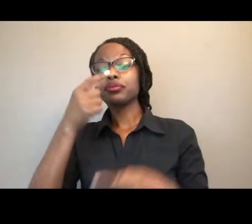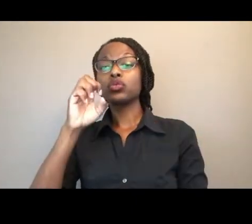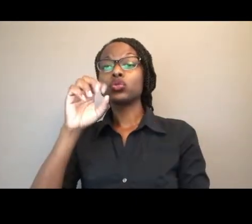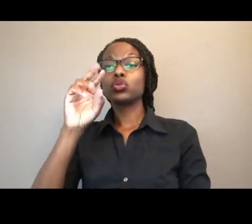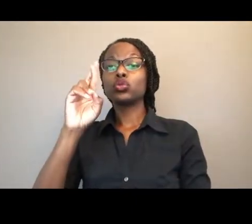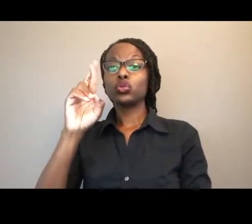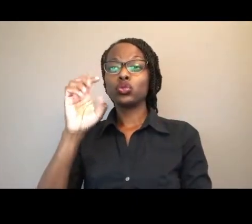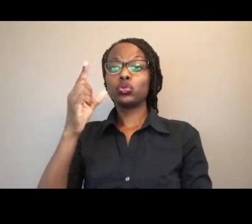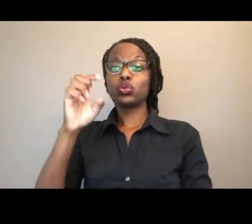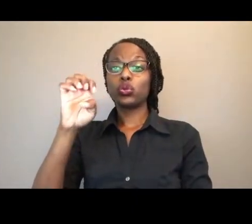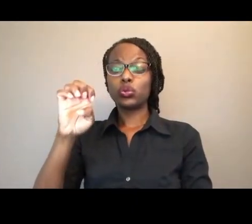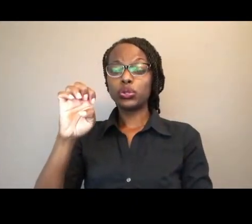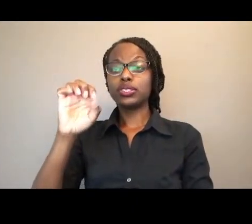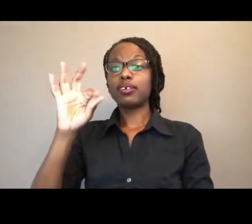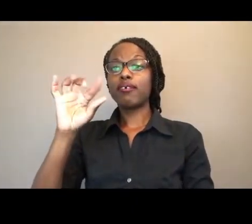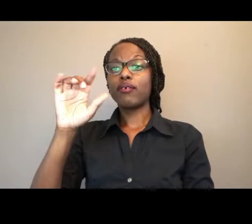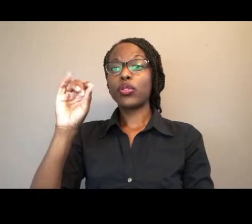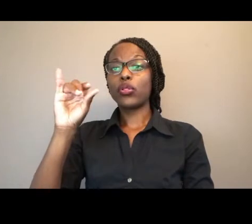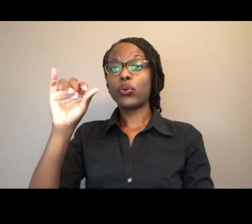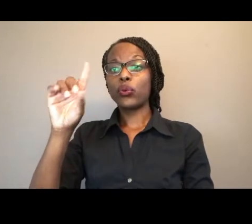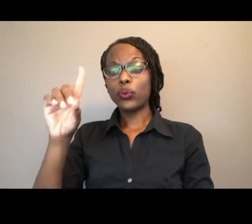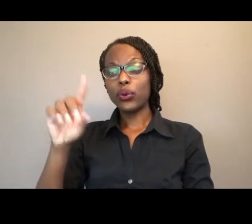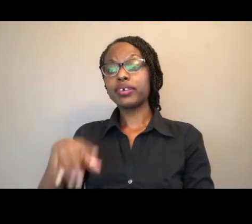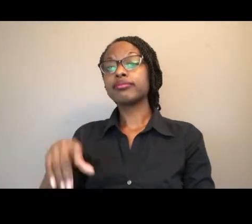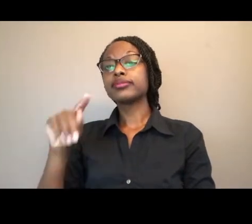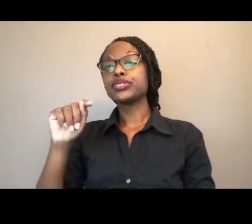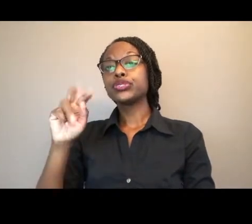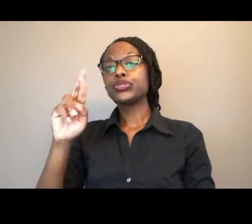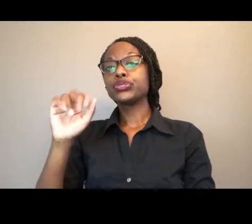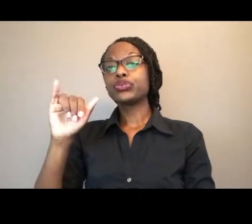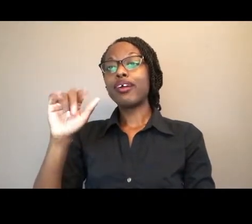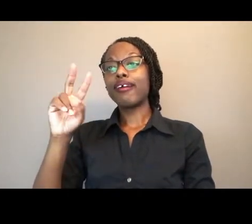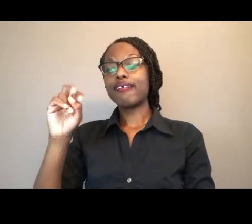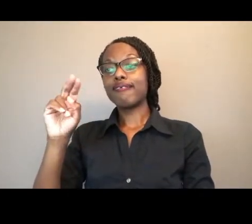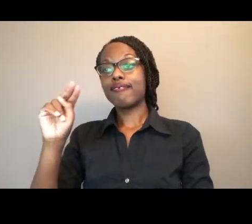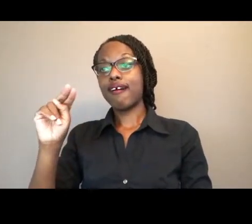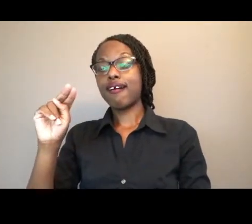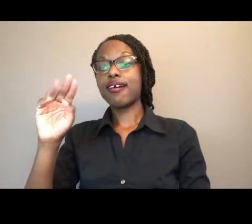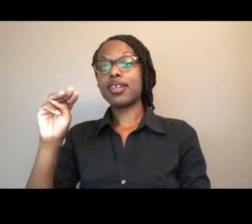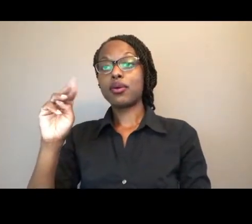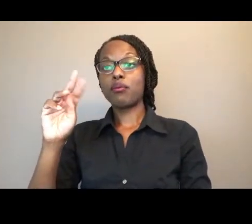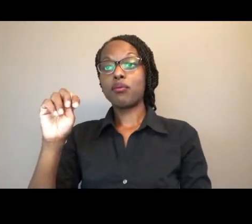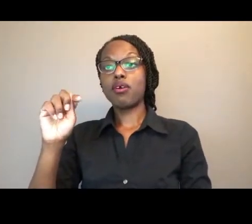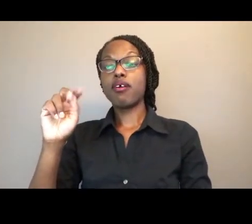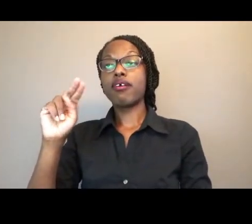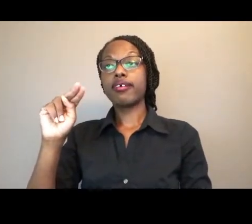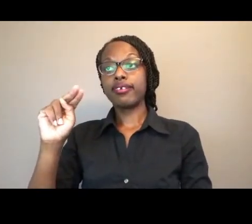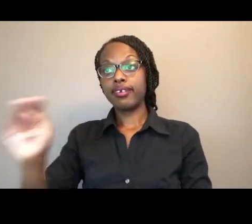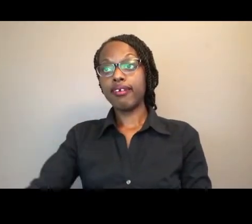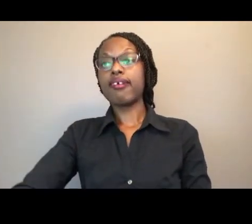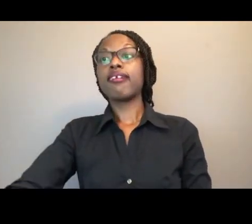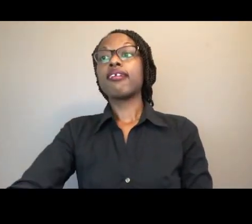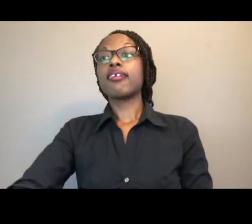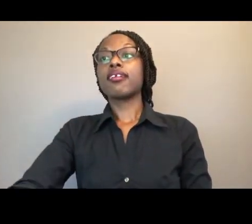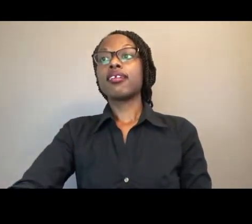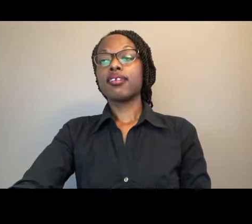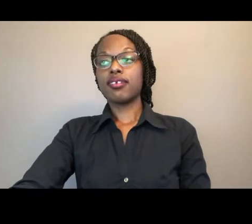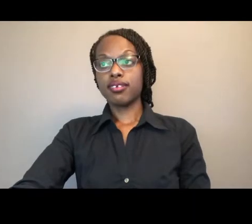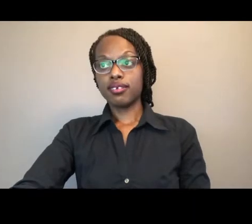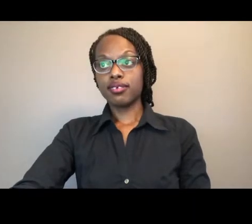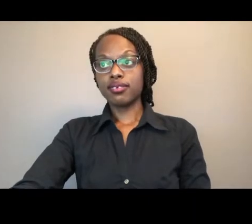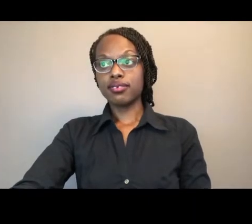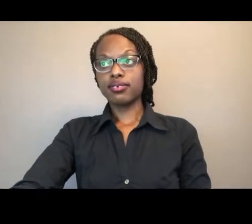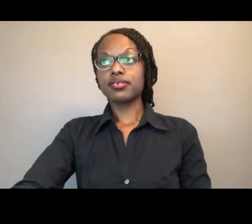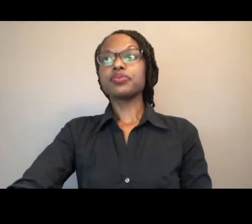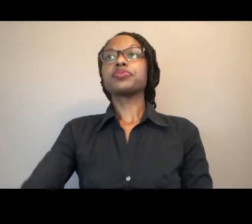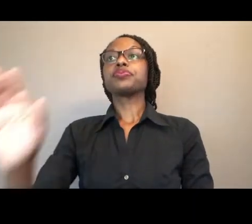Martin, Emmett Till, Oscar Grant, Tamir Rice, Freddie Gray, and Ahmaud Arbery, and all the Black human beings who have been killed